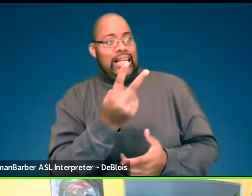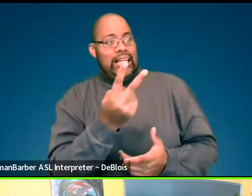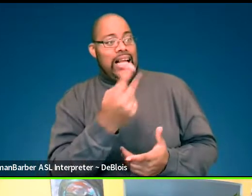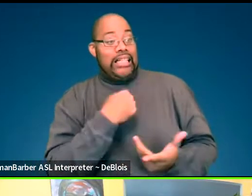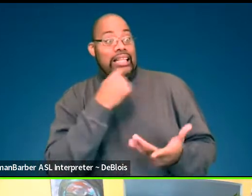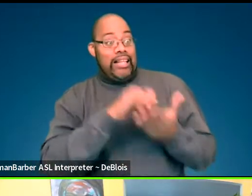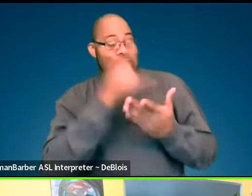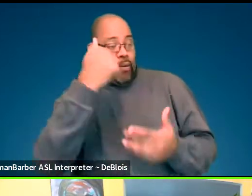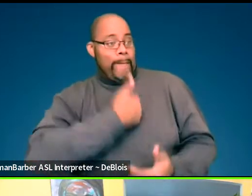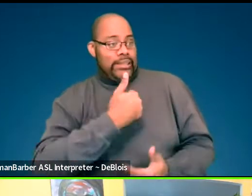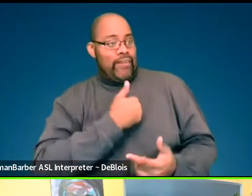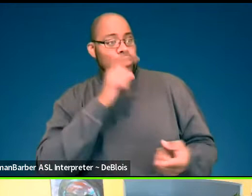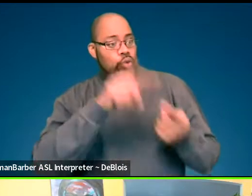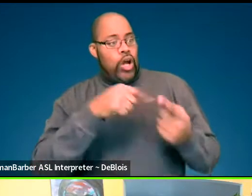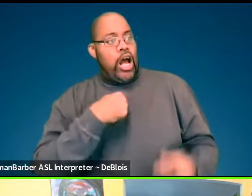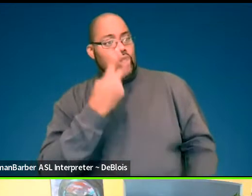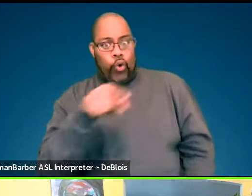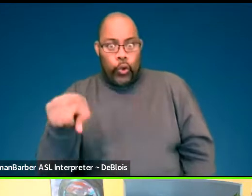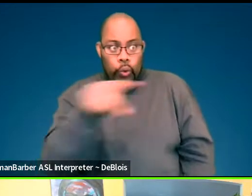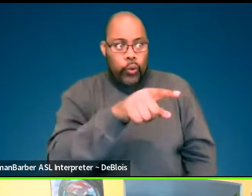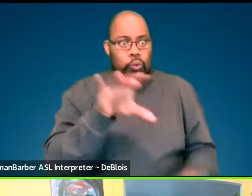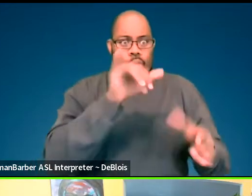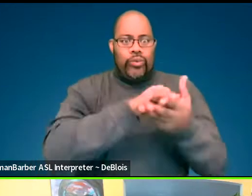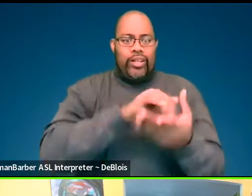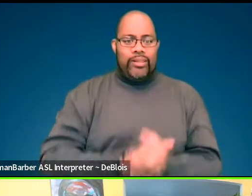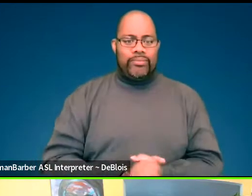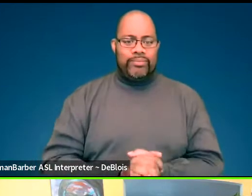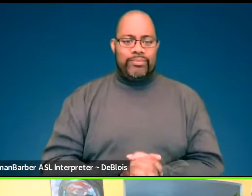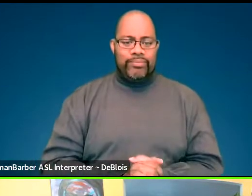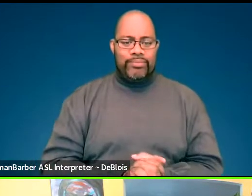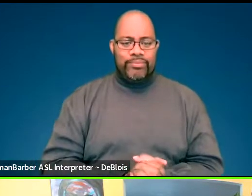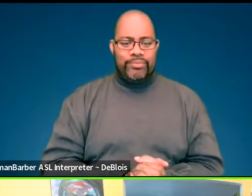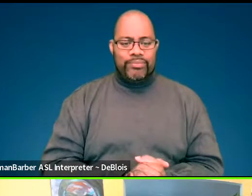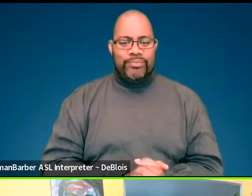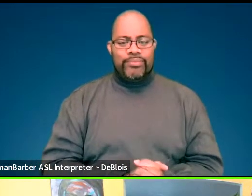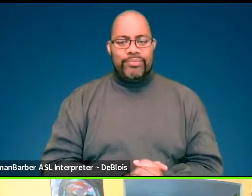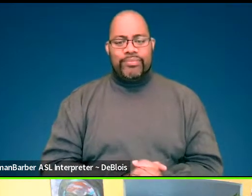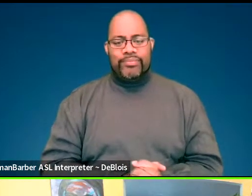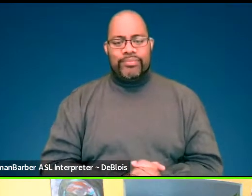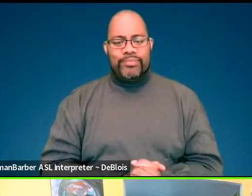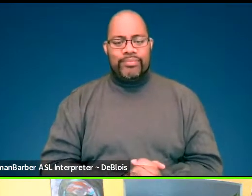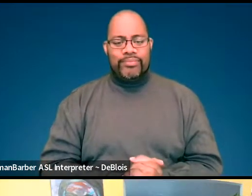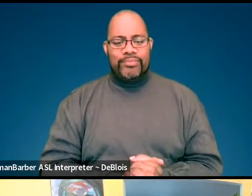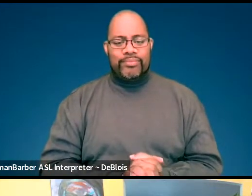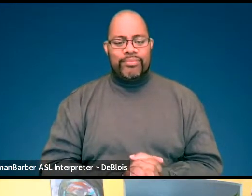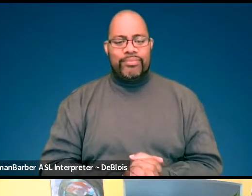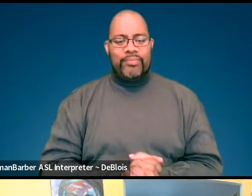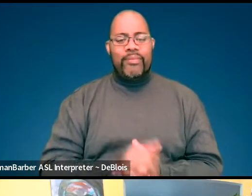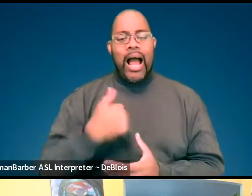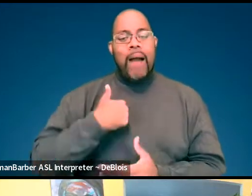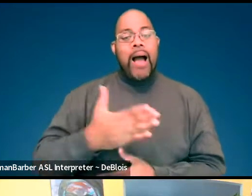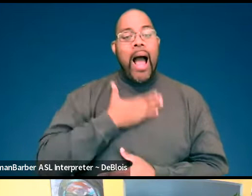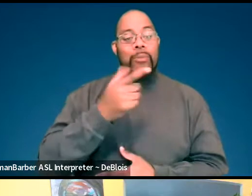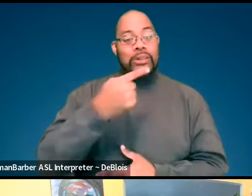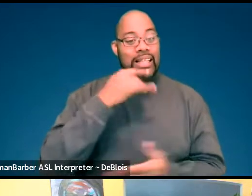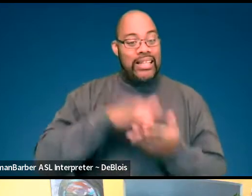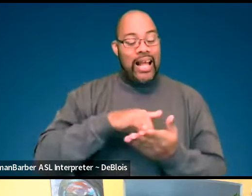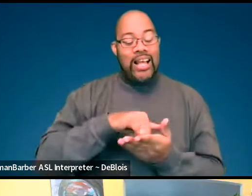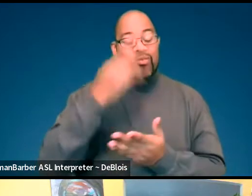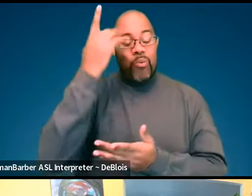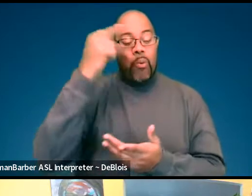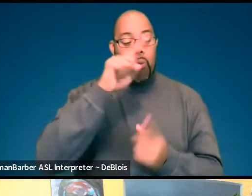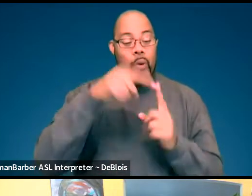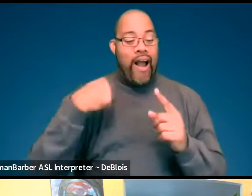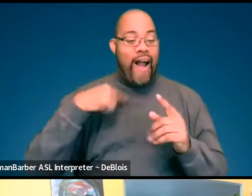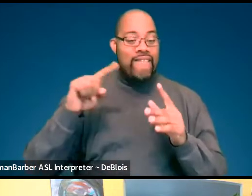for myself until I saw y'all doing it. I'm so glad you said that because when I